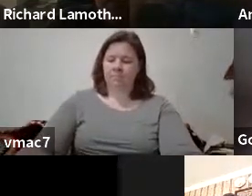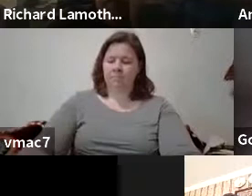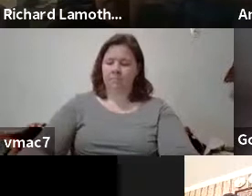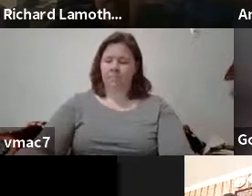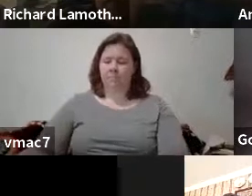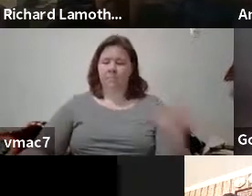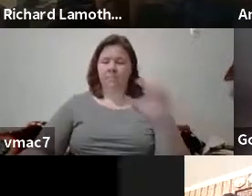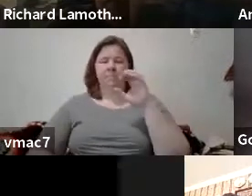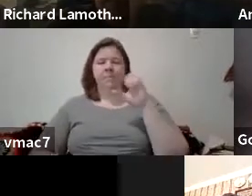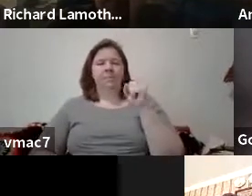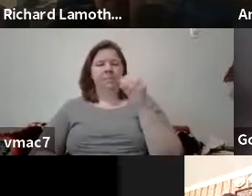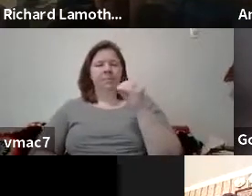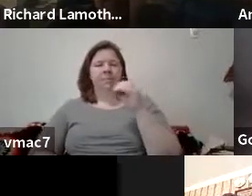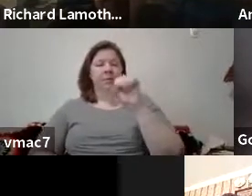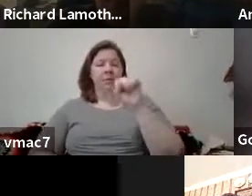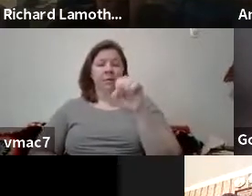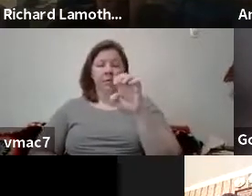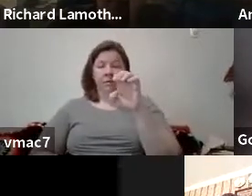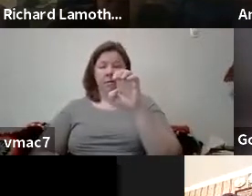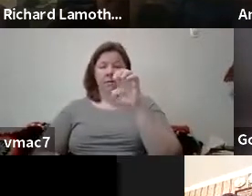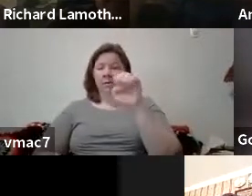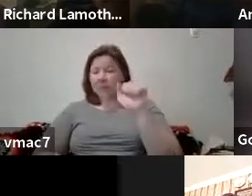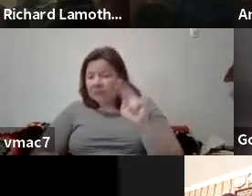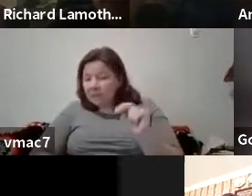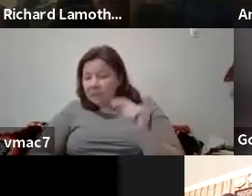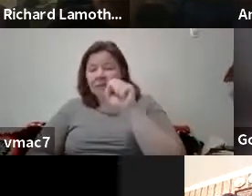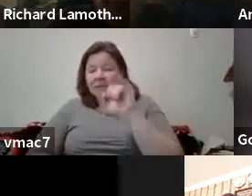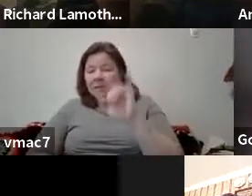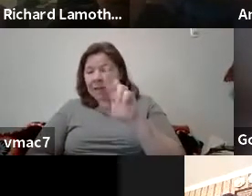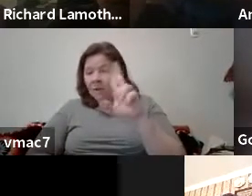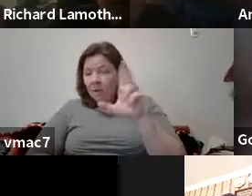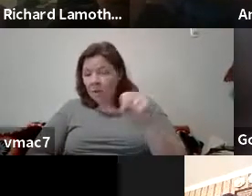Oh, beauty. Sean Cyrus is in the house. How's it, Sean? I see you there.